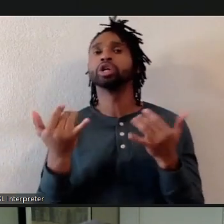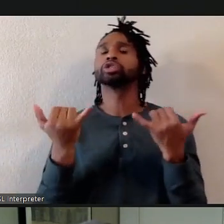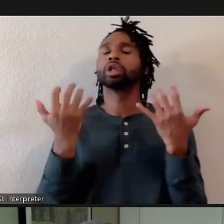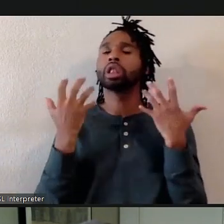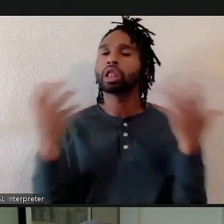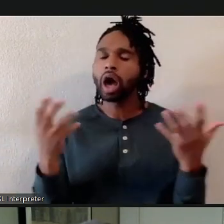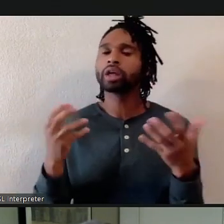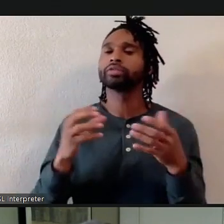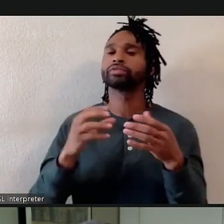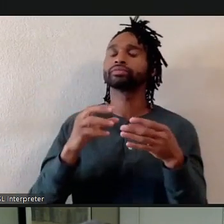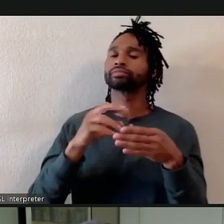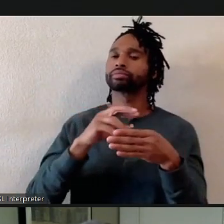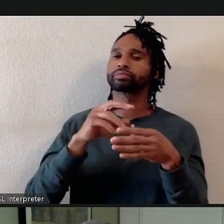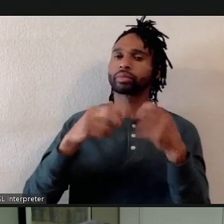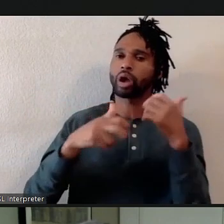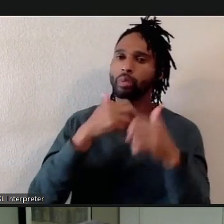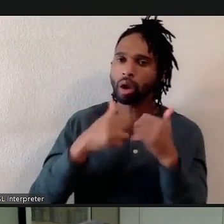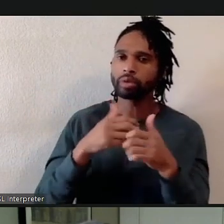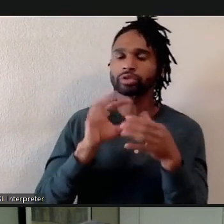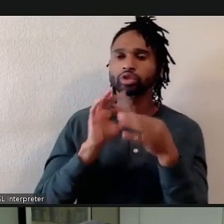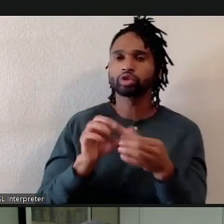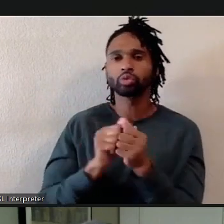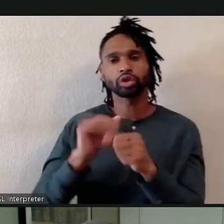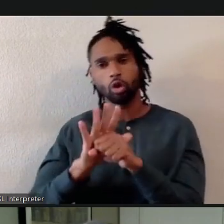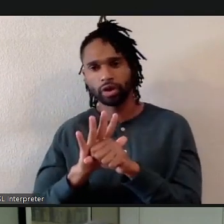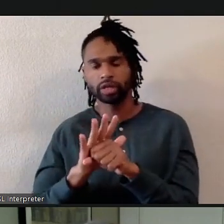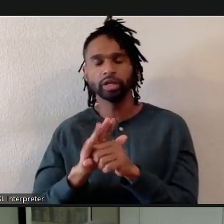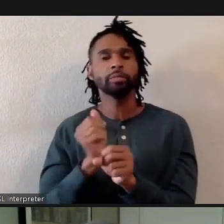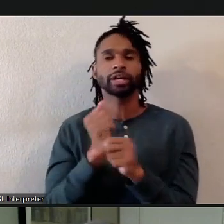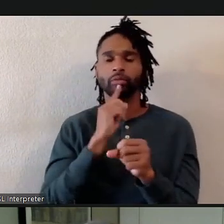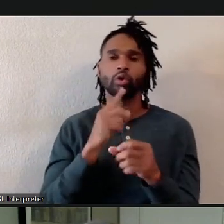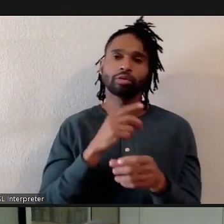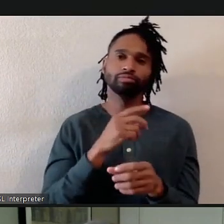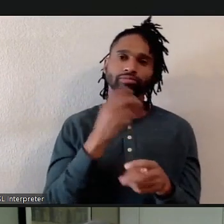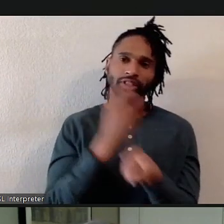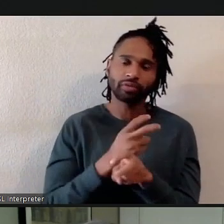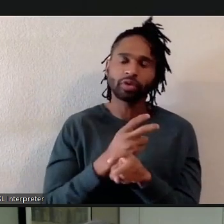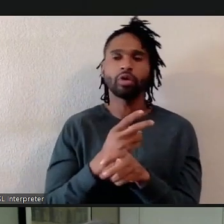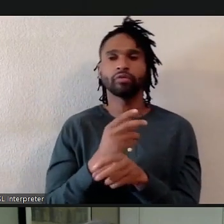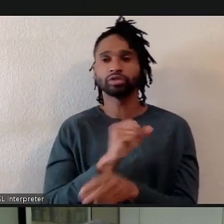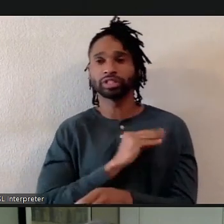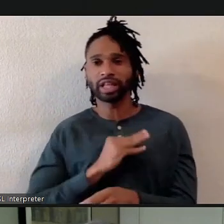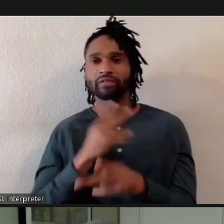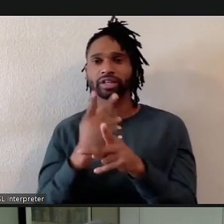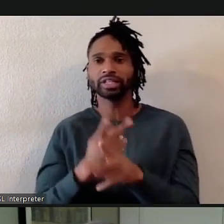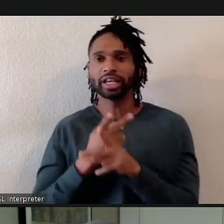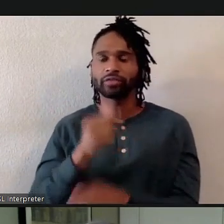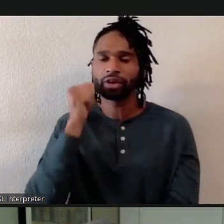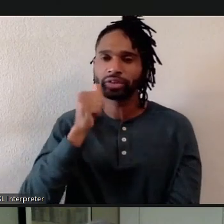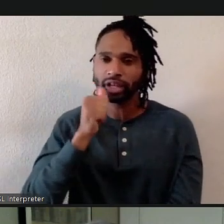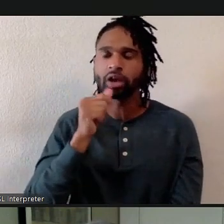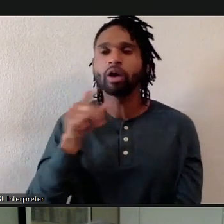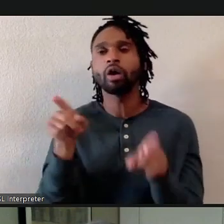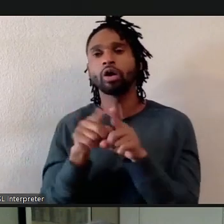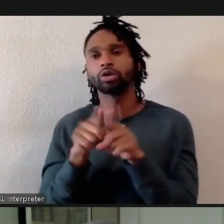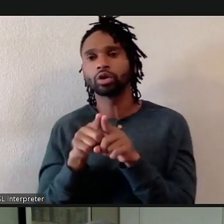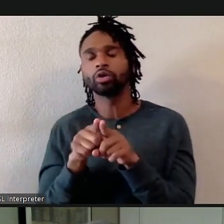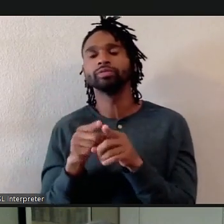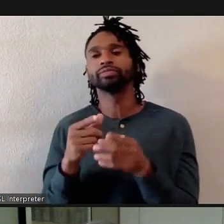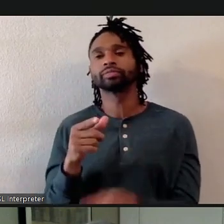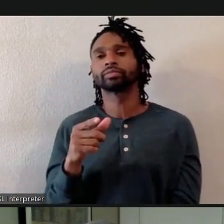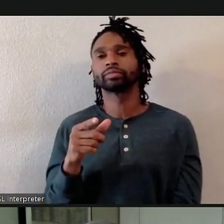COVID patients, making it more difficult for our staff to take care of the everyday and the unknown